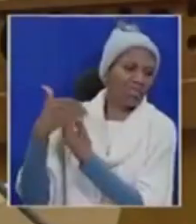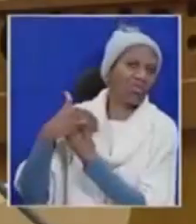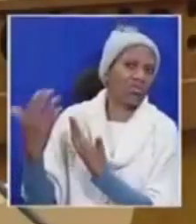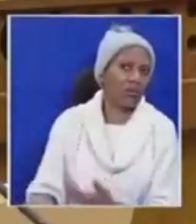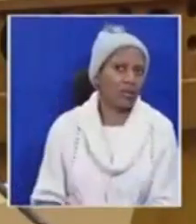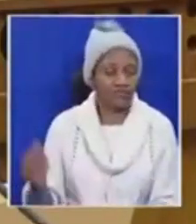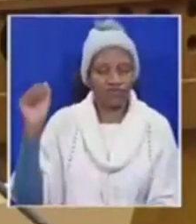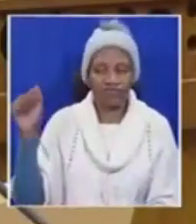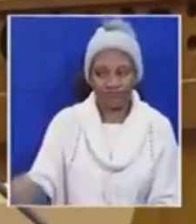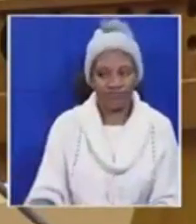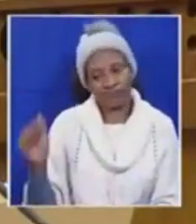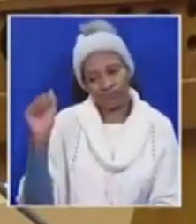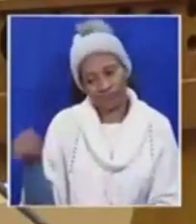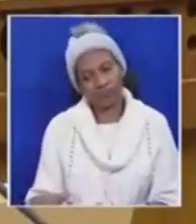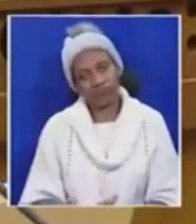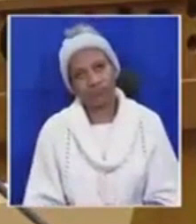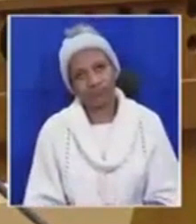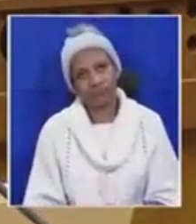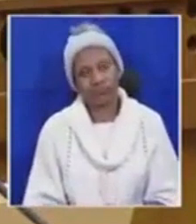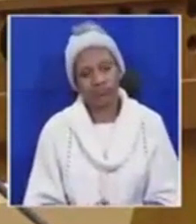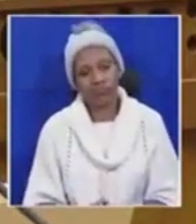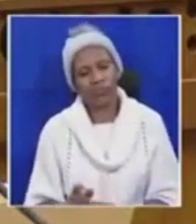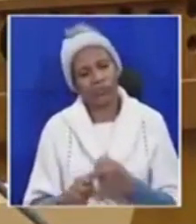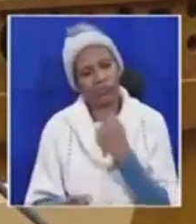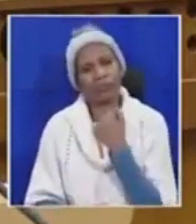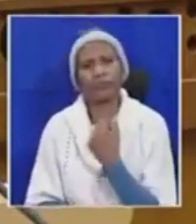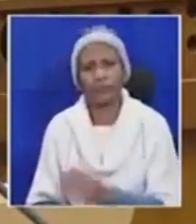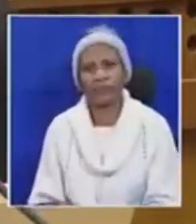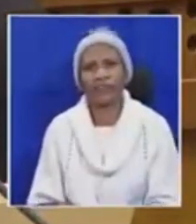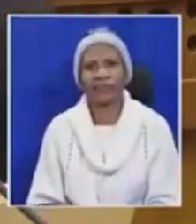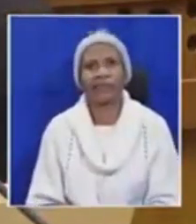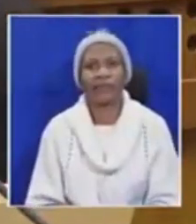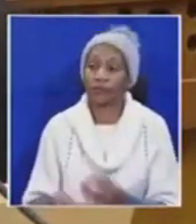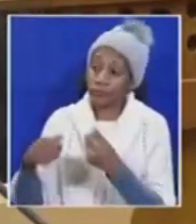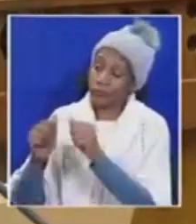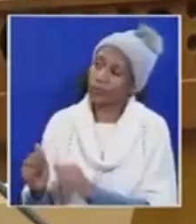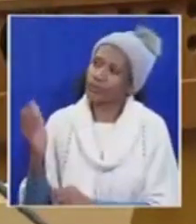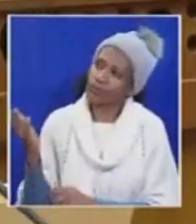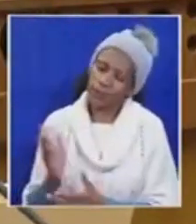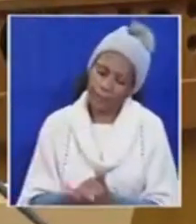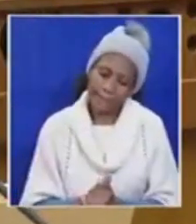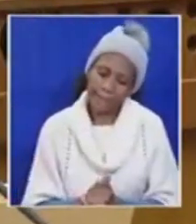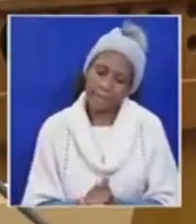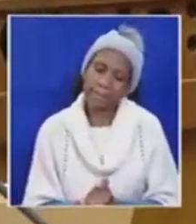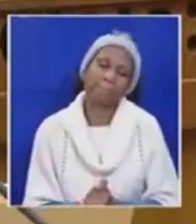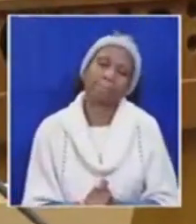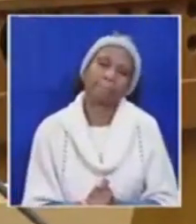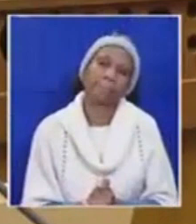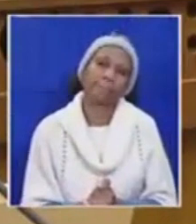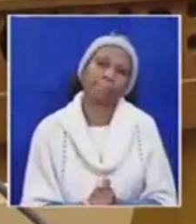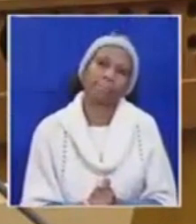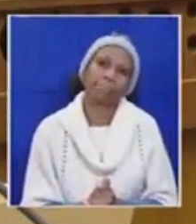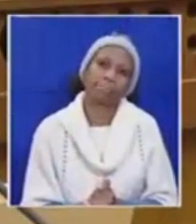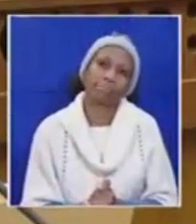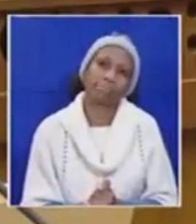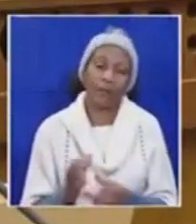Yes. So before I conclude, I want to, Chairperson, I want to refer honourable